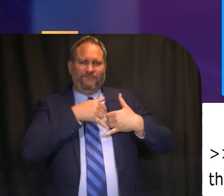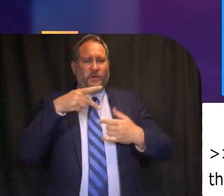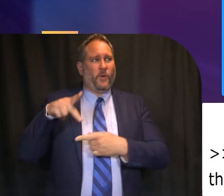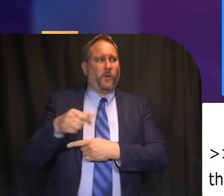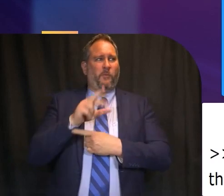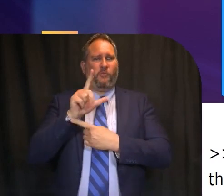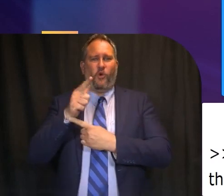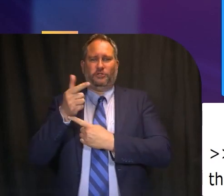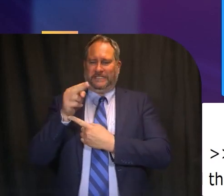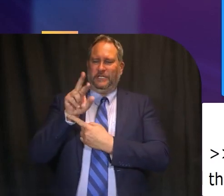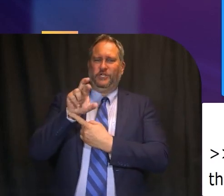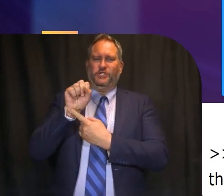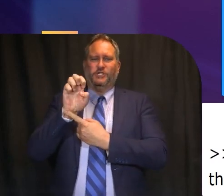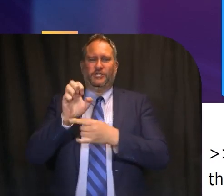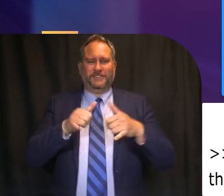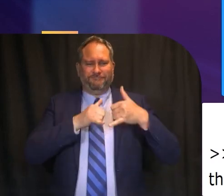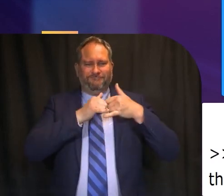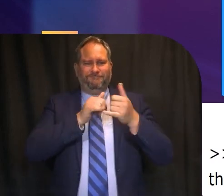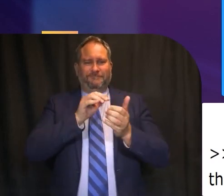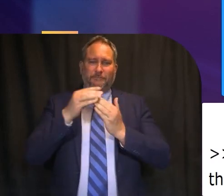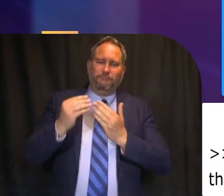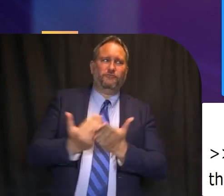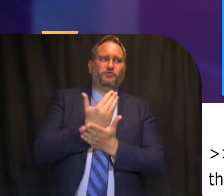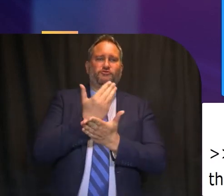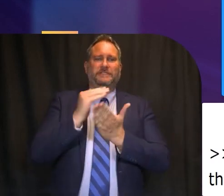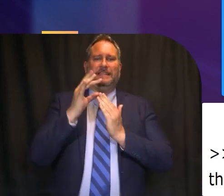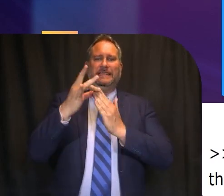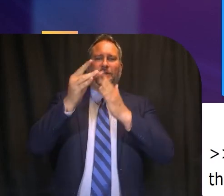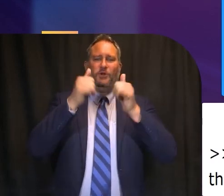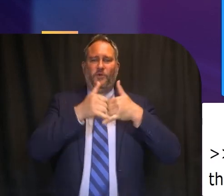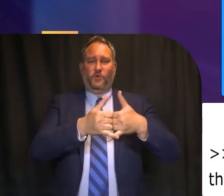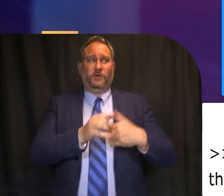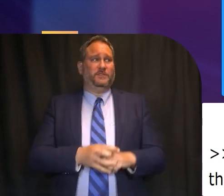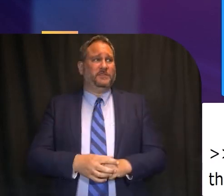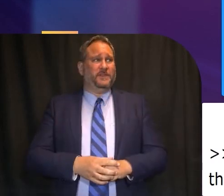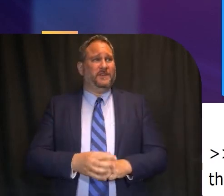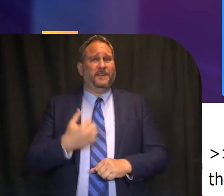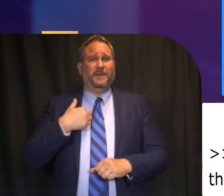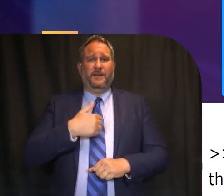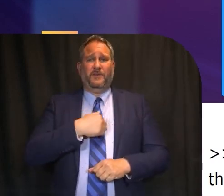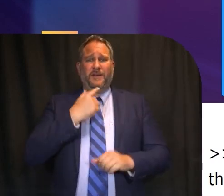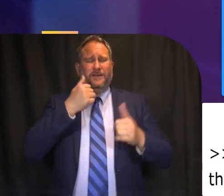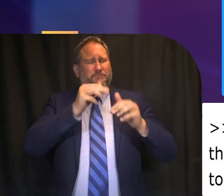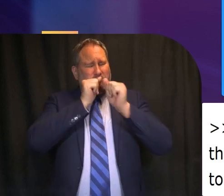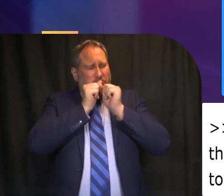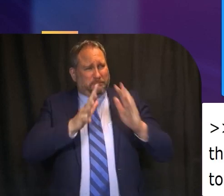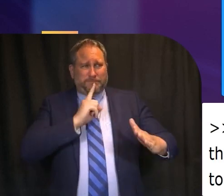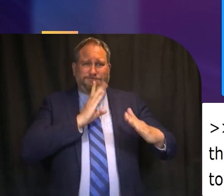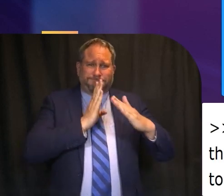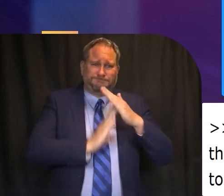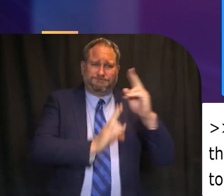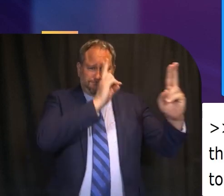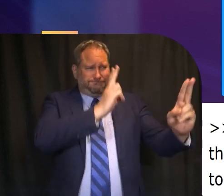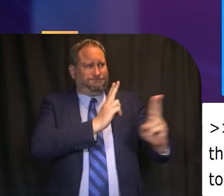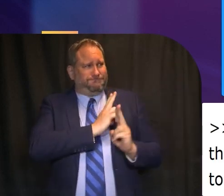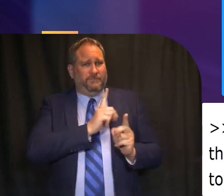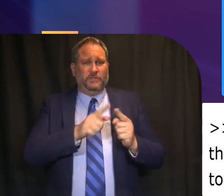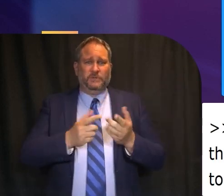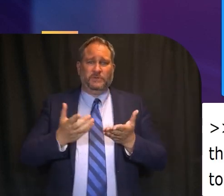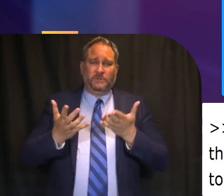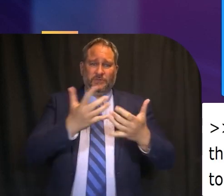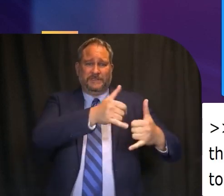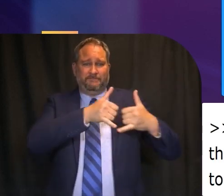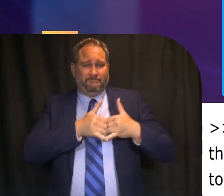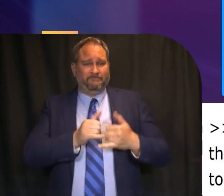blessed, and honored to receive it. Thank you to the AAPD Advisory Committee for having the generosity to select us, the AAPD staff